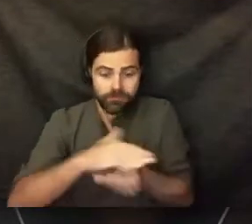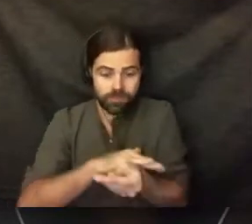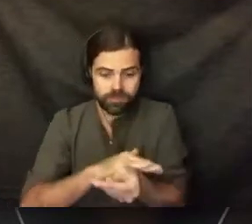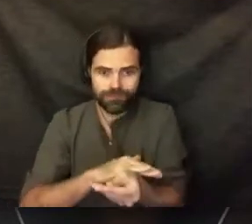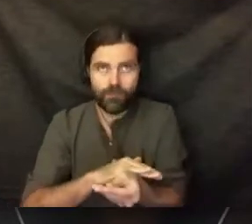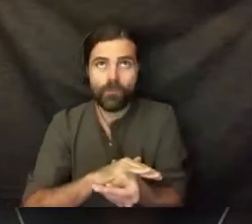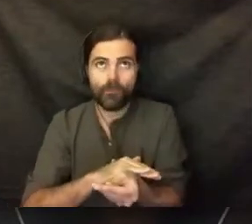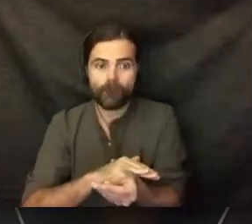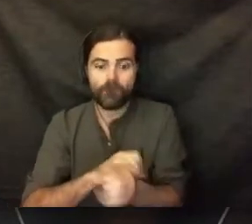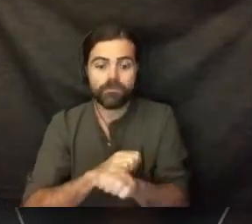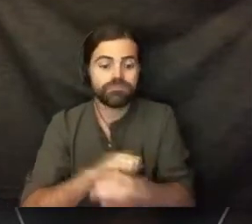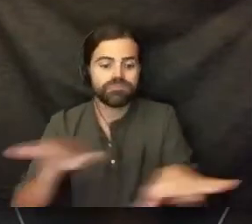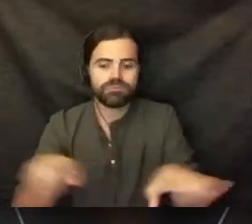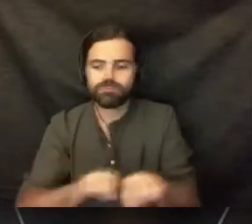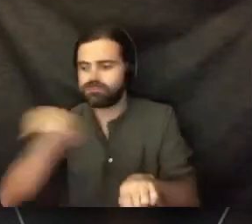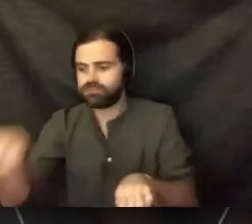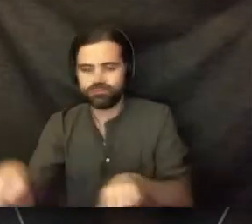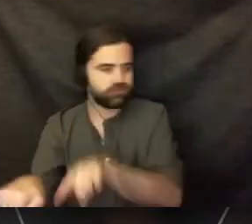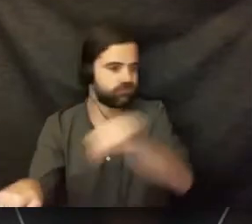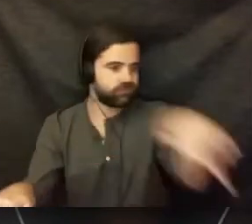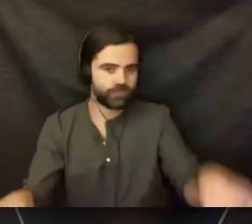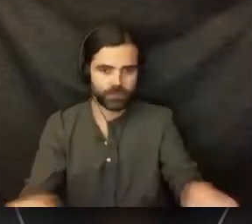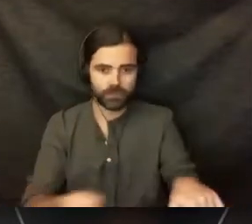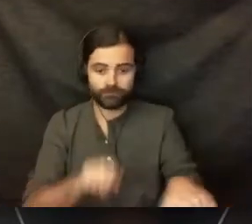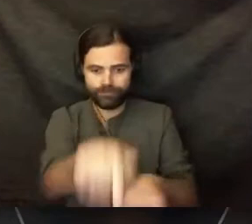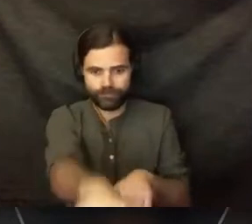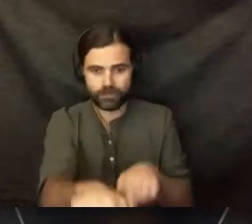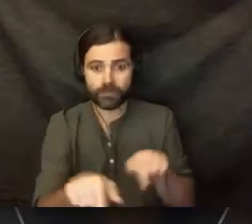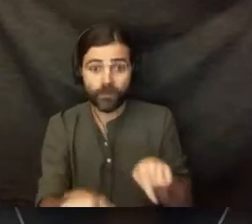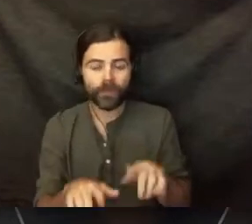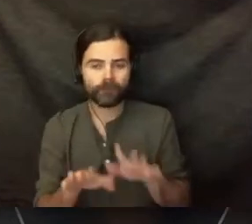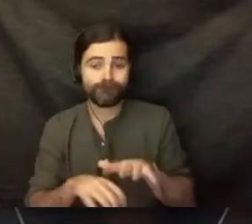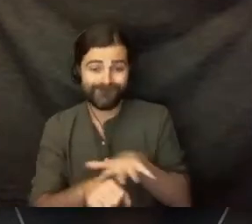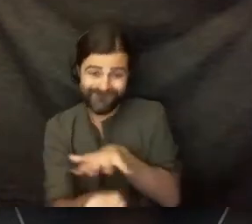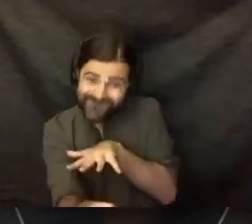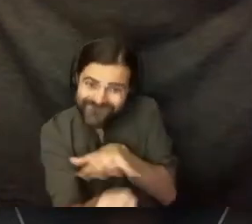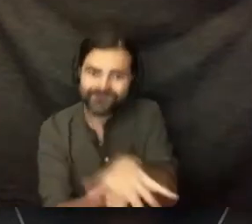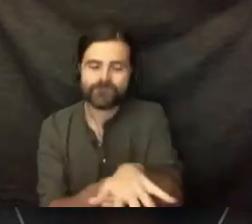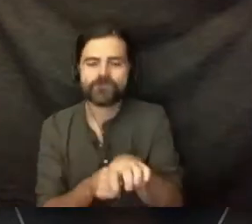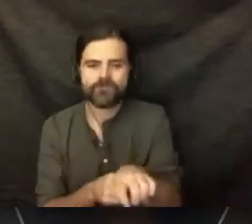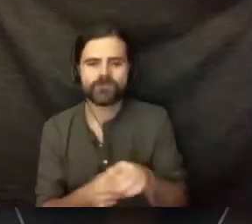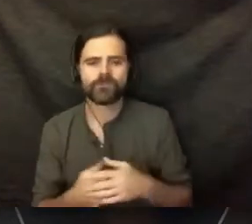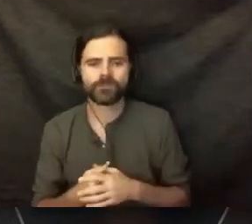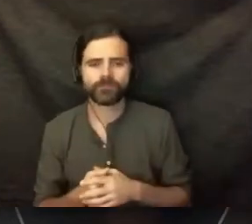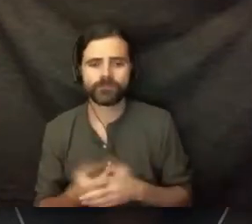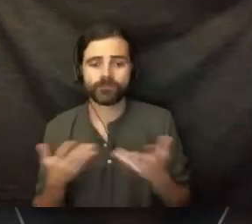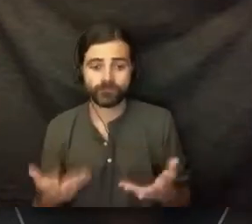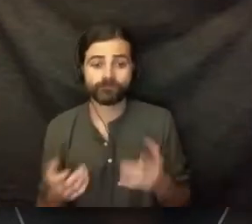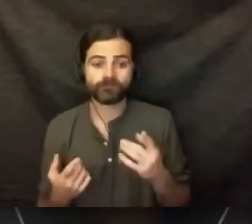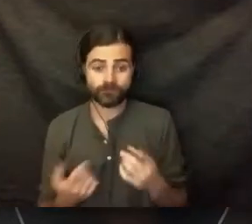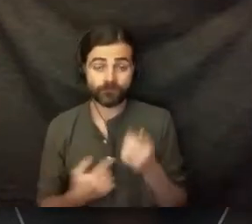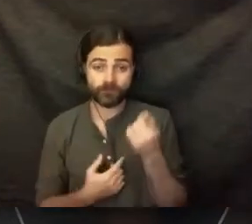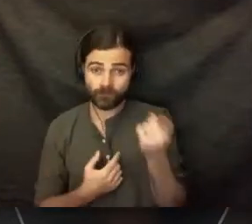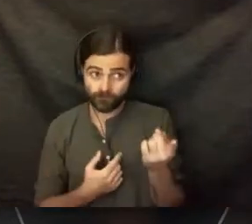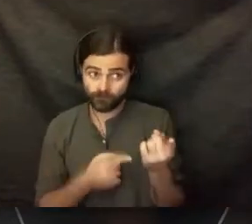to build the impact economy based on one-to-one interventions. But actually, the truth is, it's a spillover. We have to